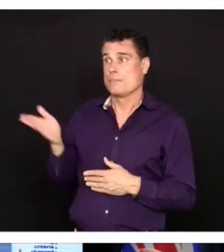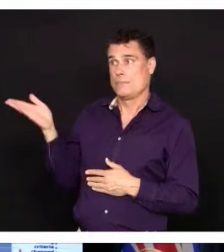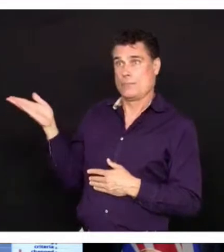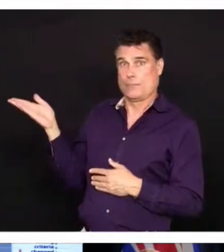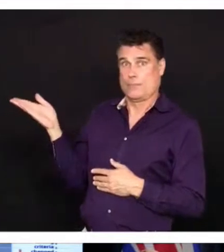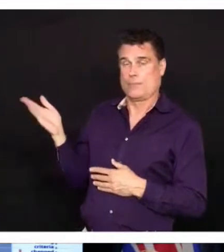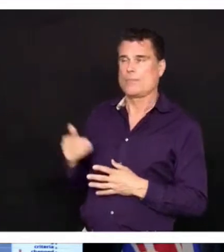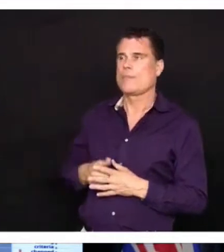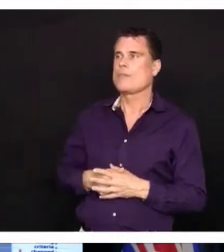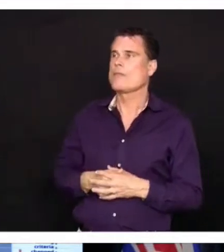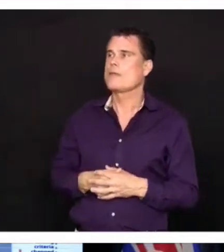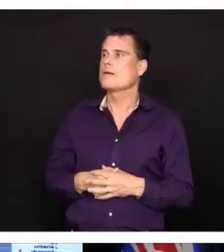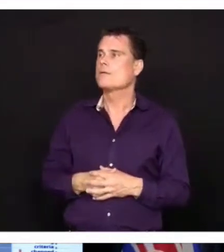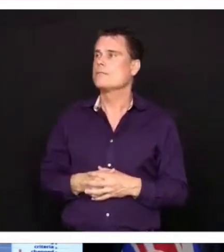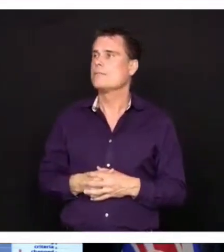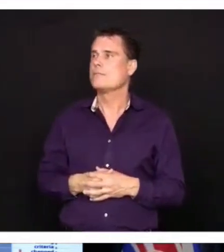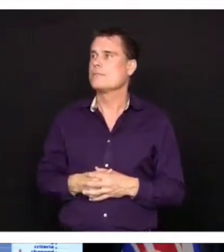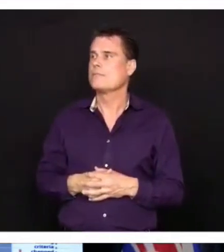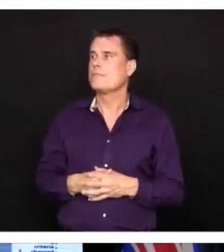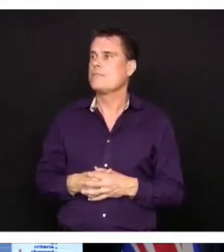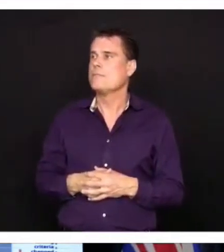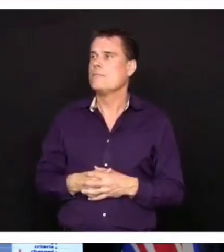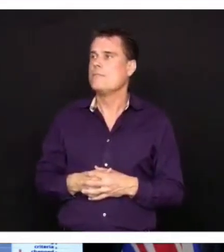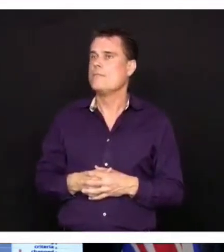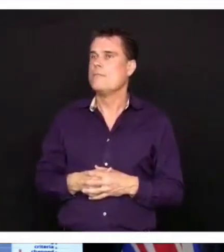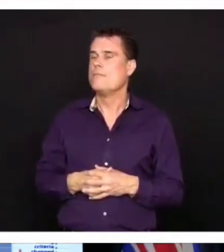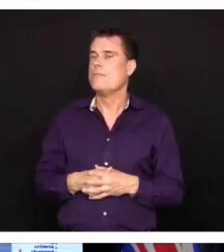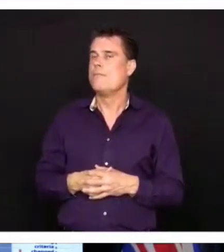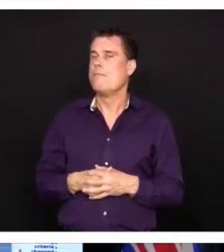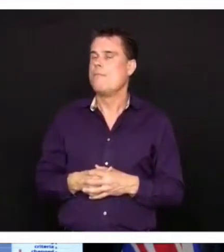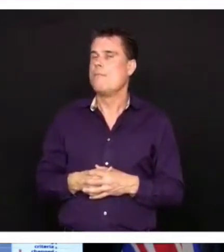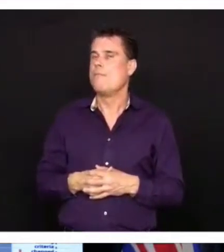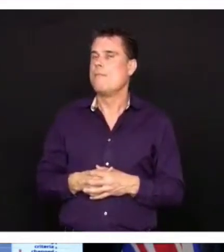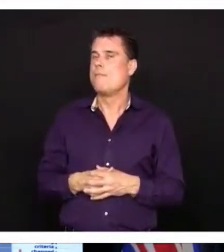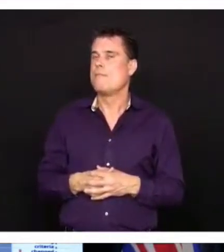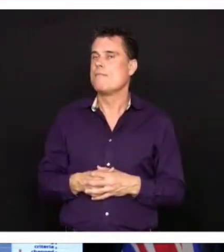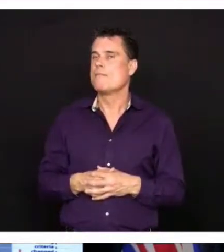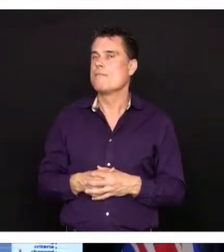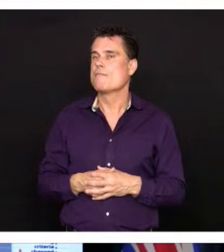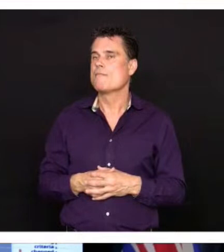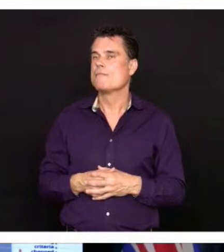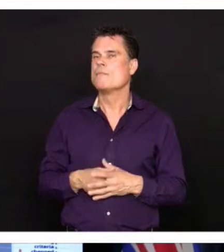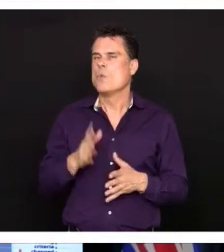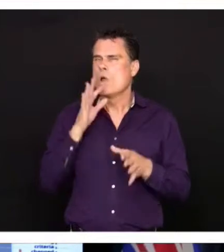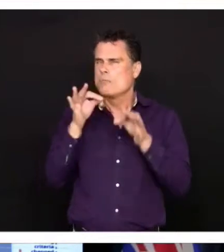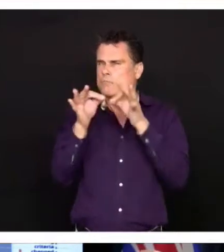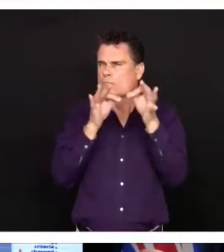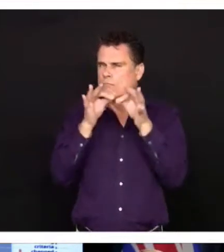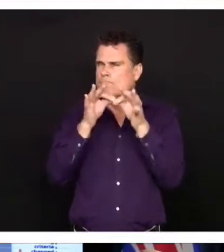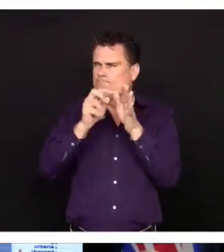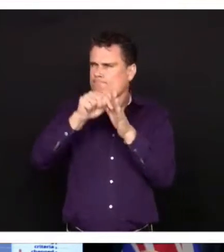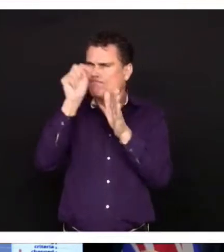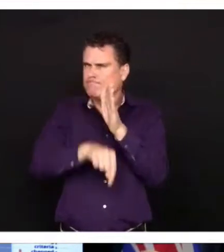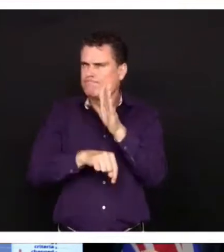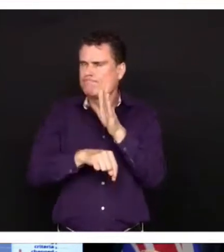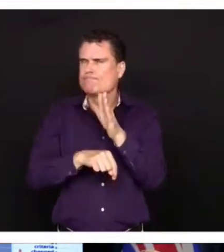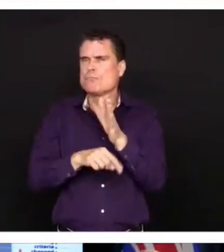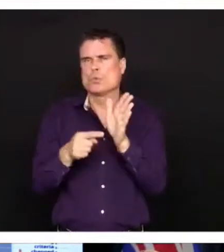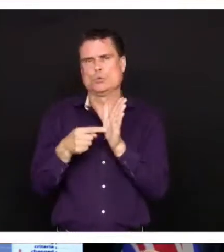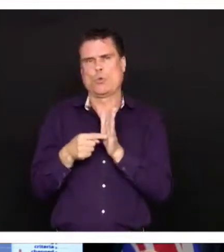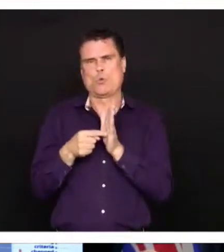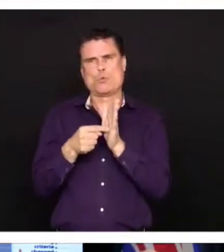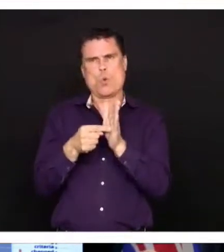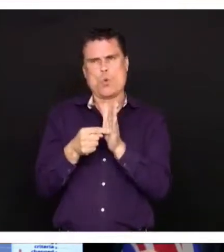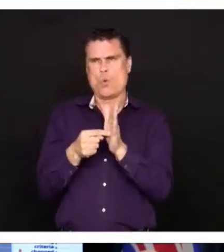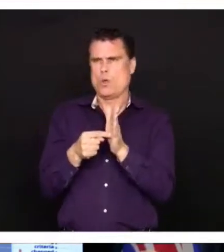telling us about the progression of the pandemic here in British Columbia. So this is the cases reported